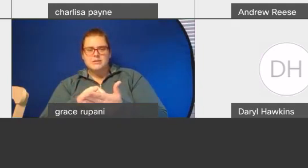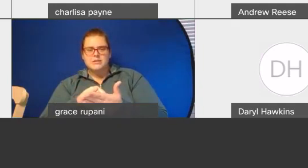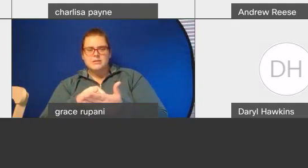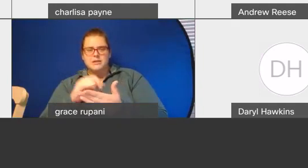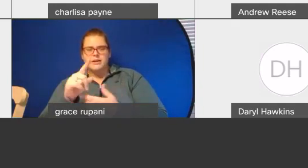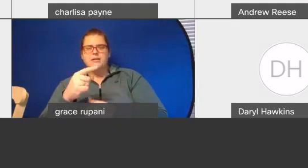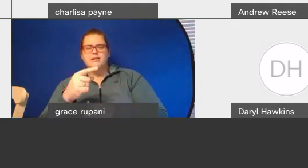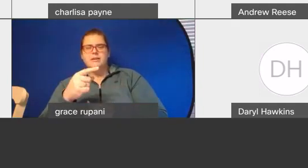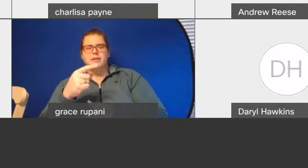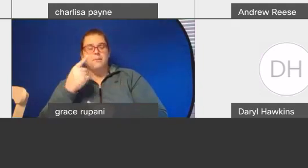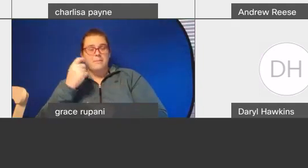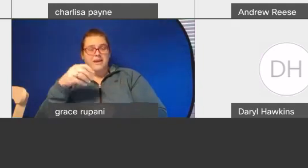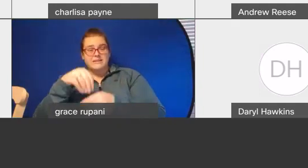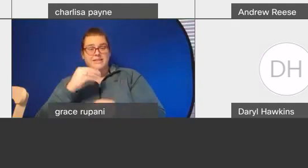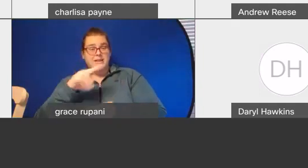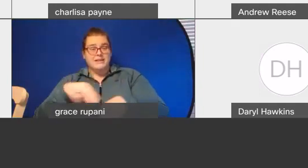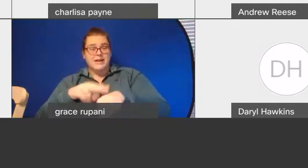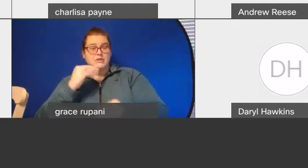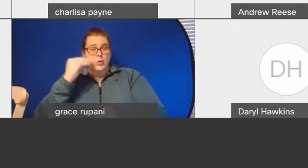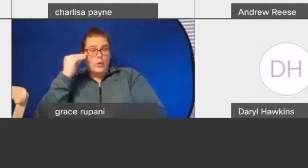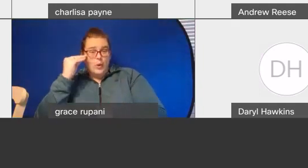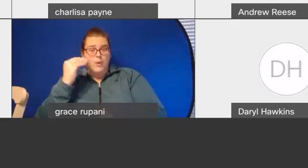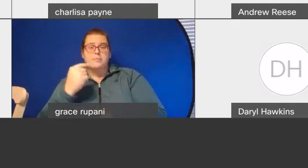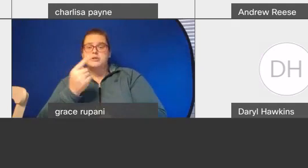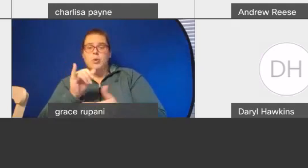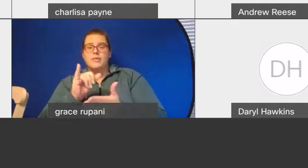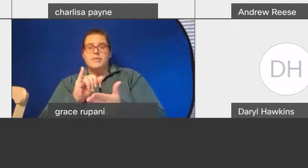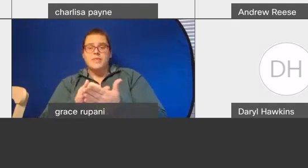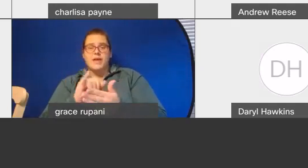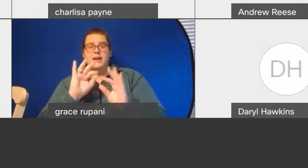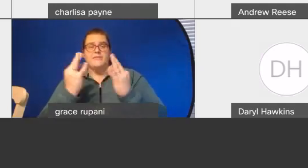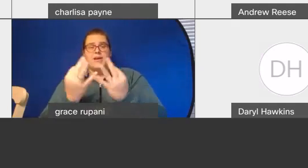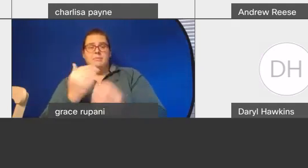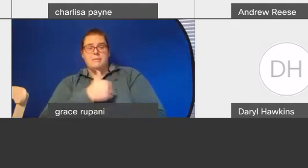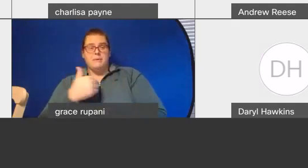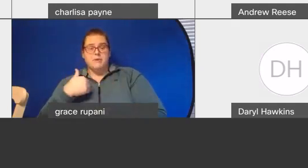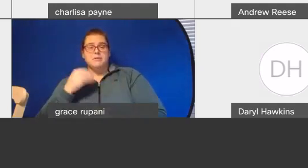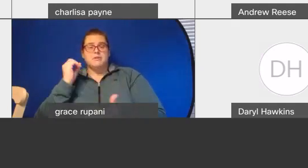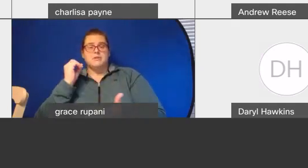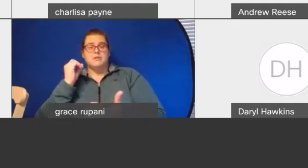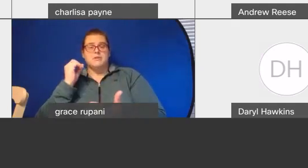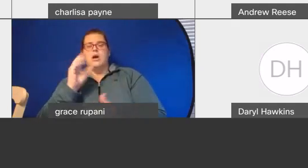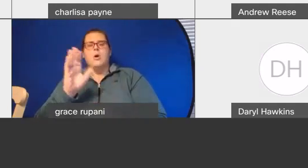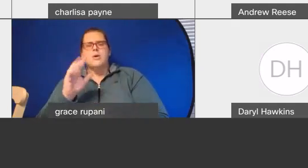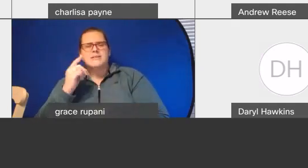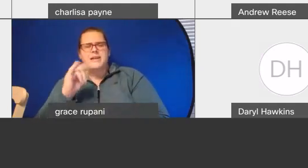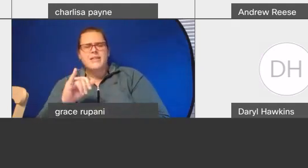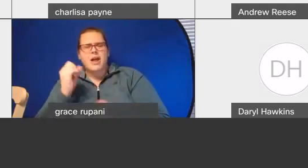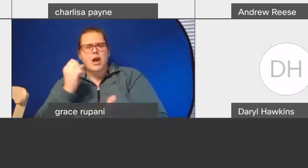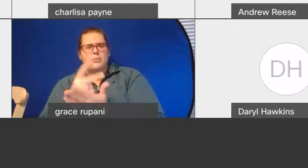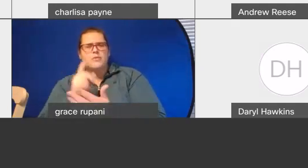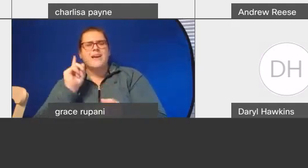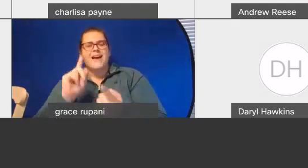be approved until May 15th. That honestly is sounding like